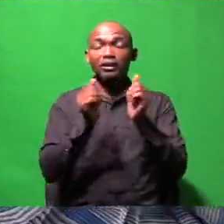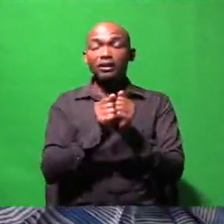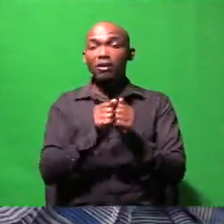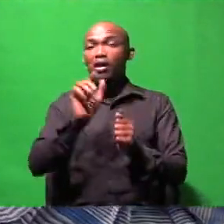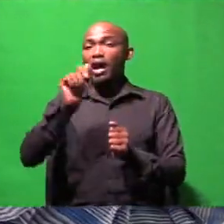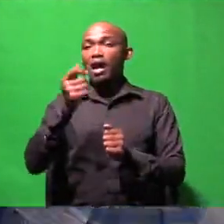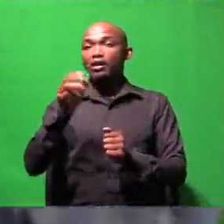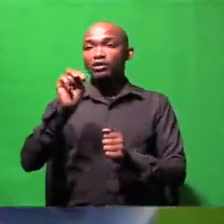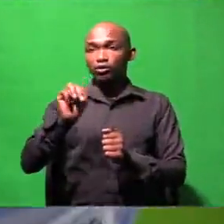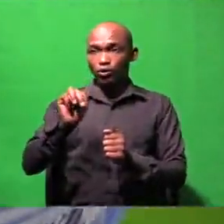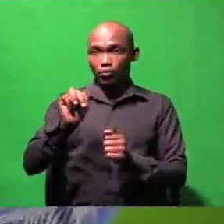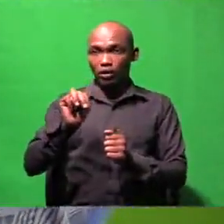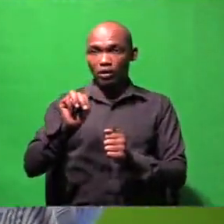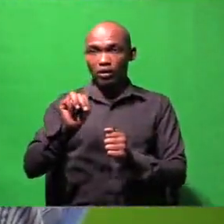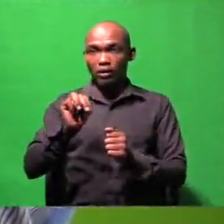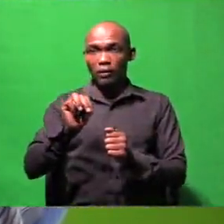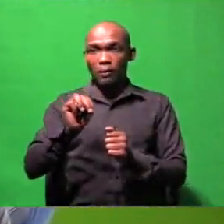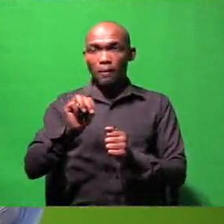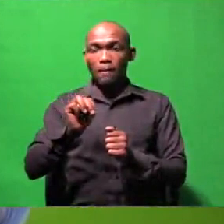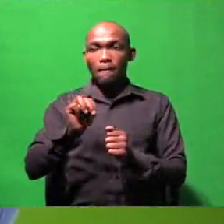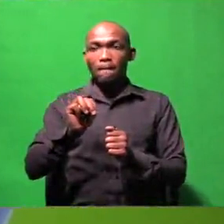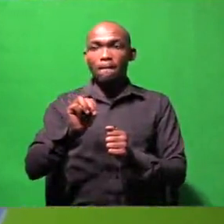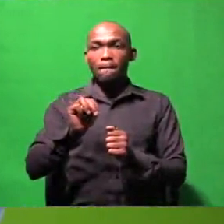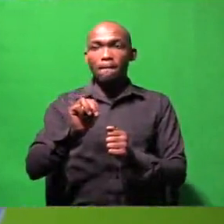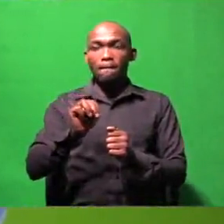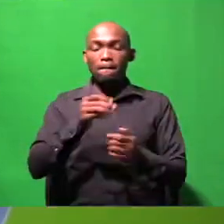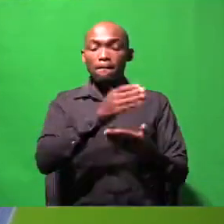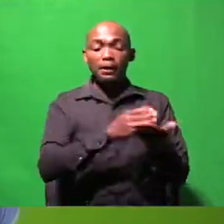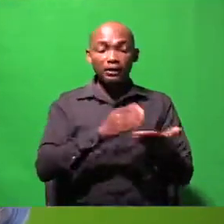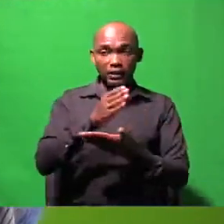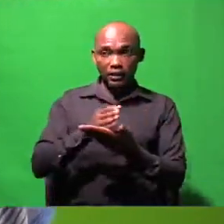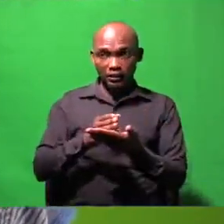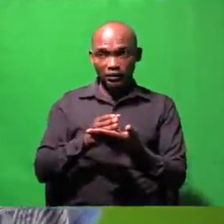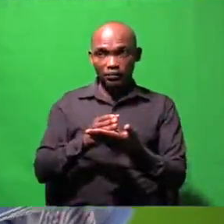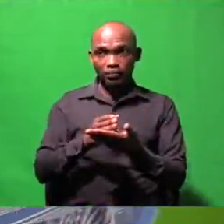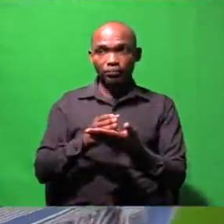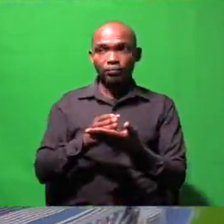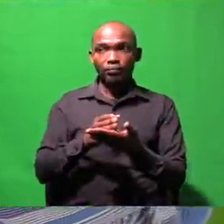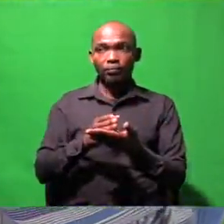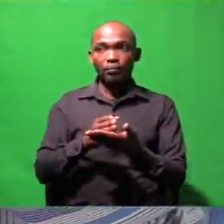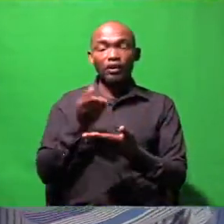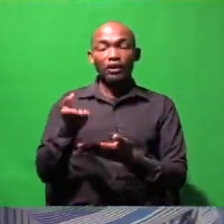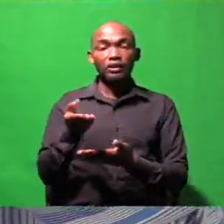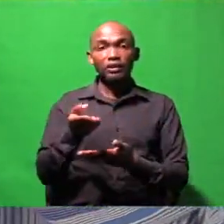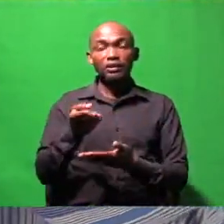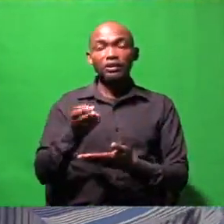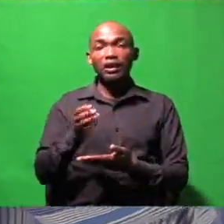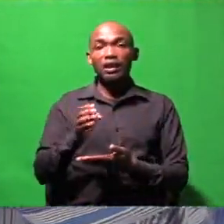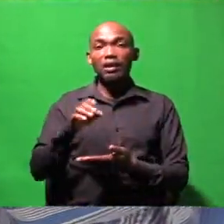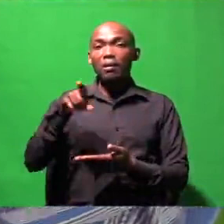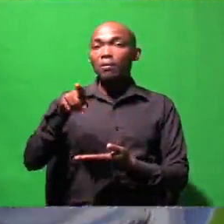neutrons. Atom contains subatomic particles, which are